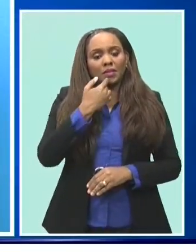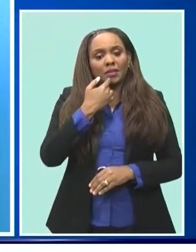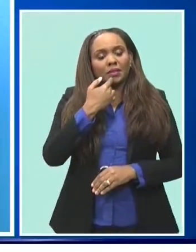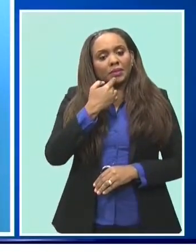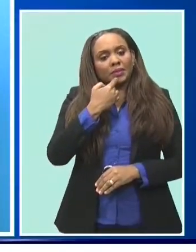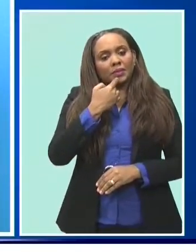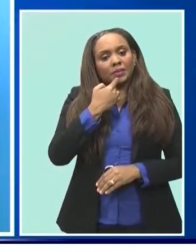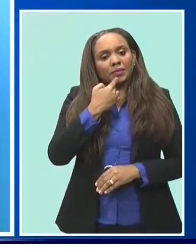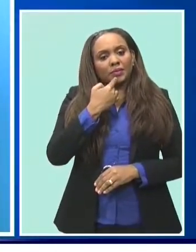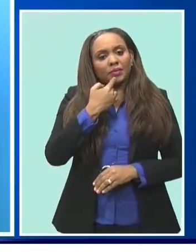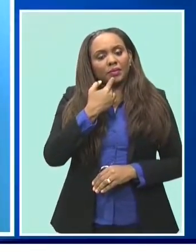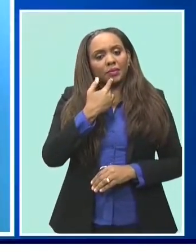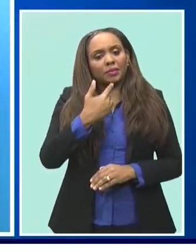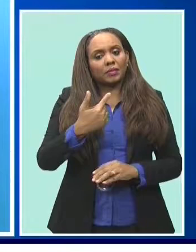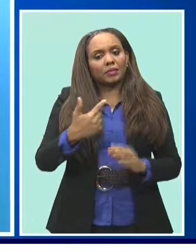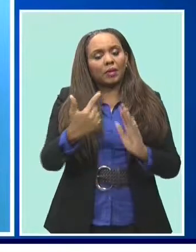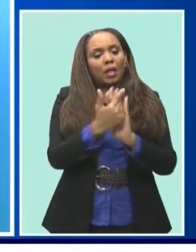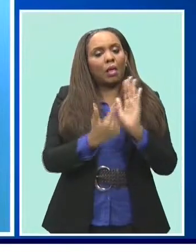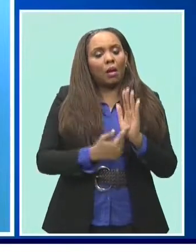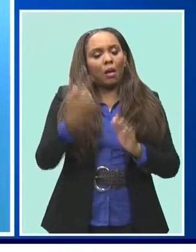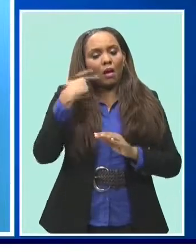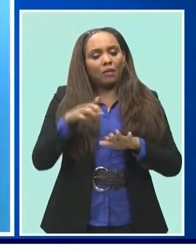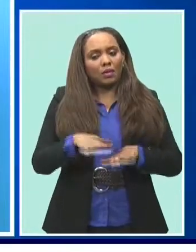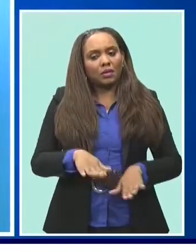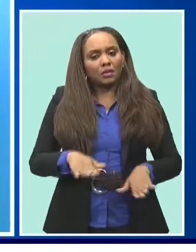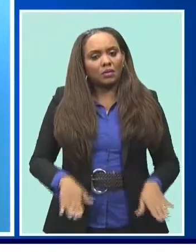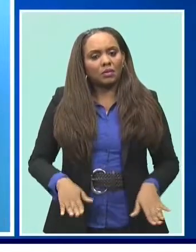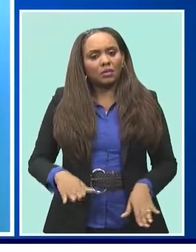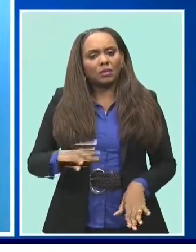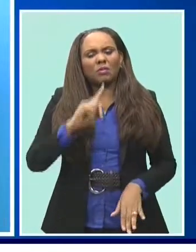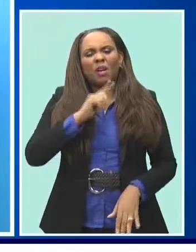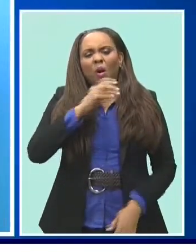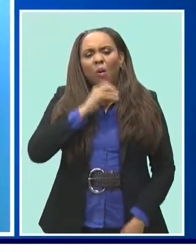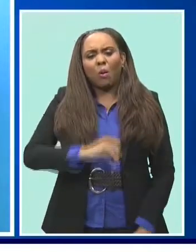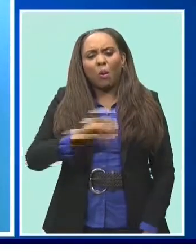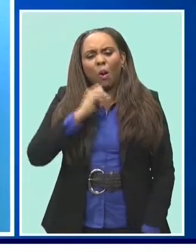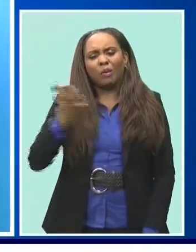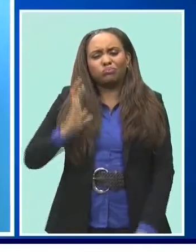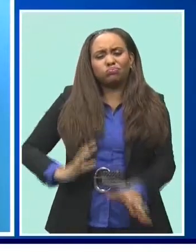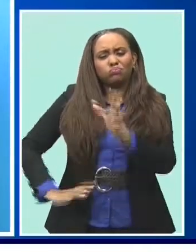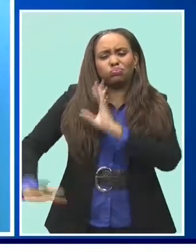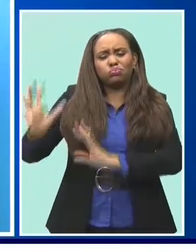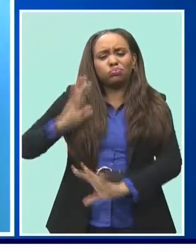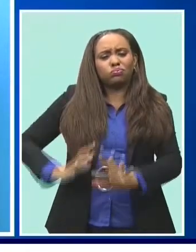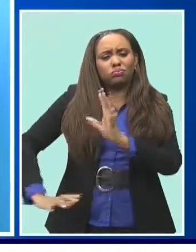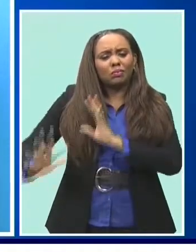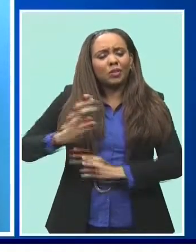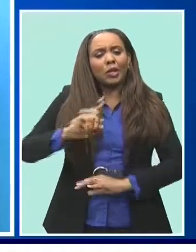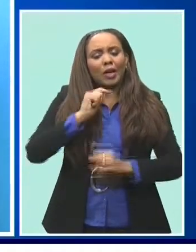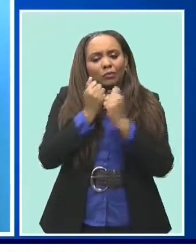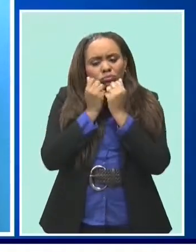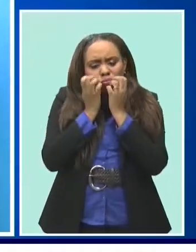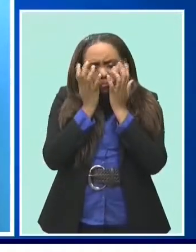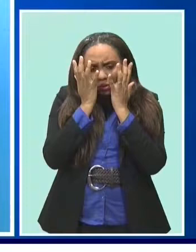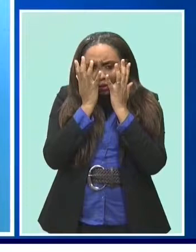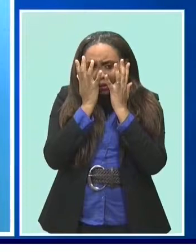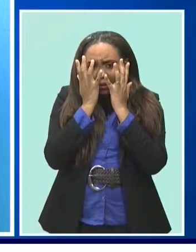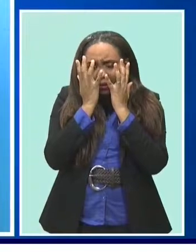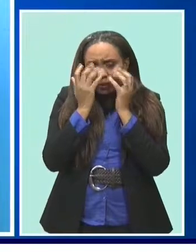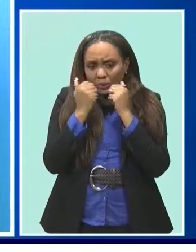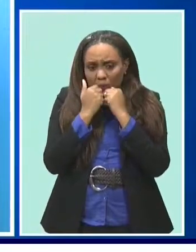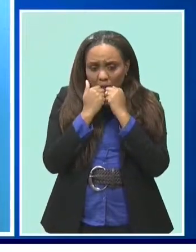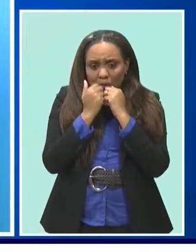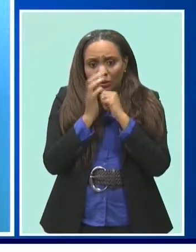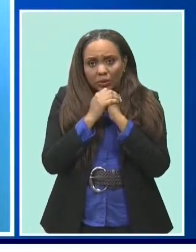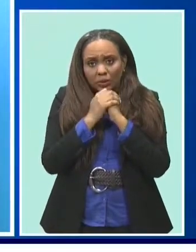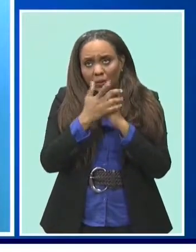the legislation dealing with children was particularly antiquated in Barbados, which is embarrassing to me, actually,